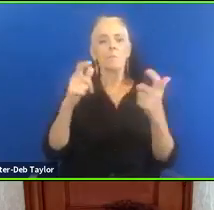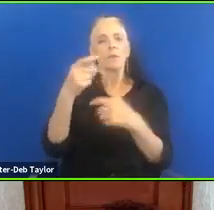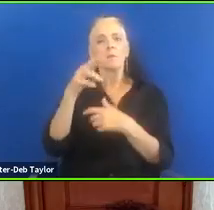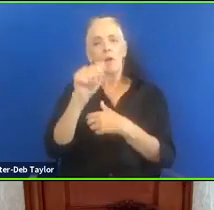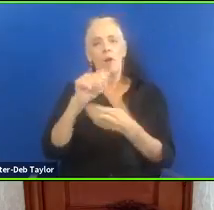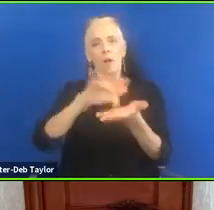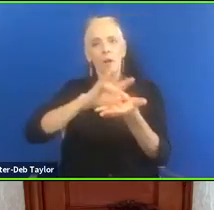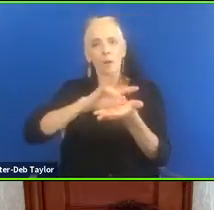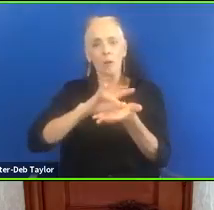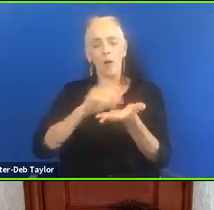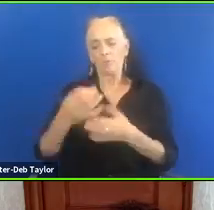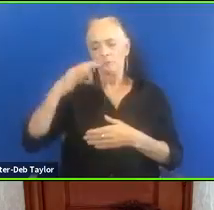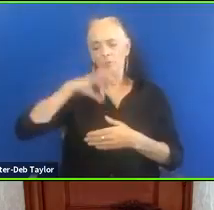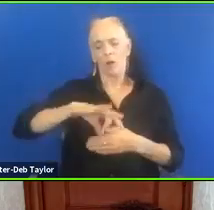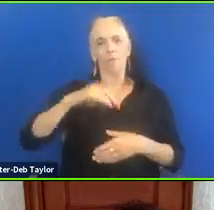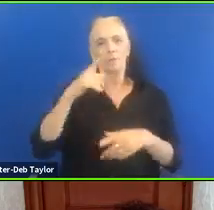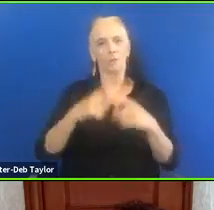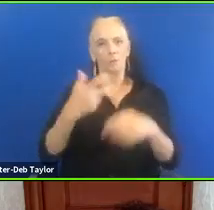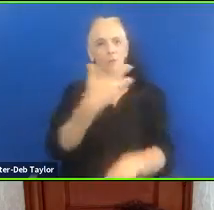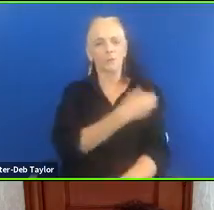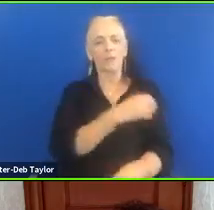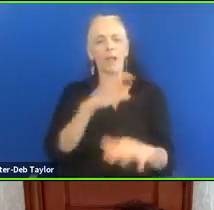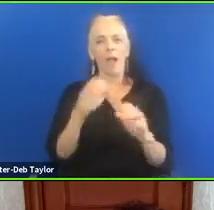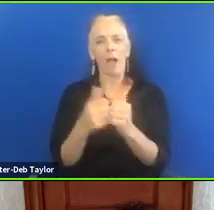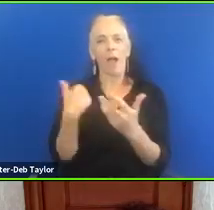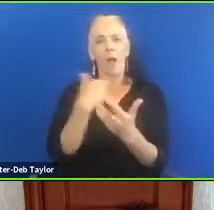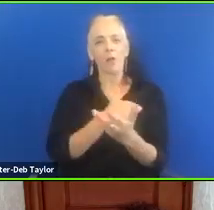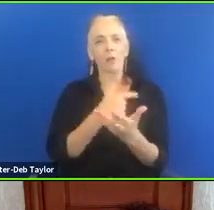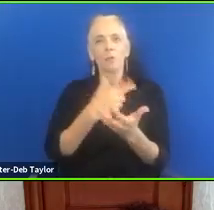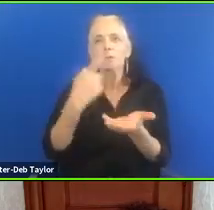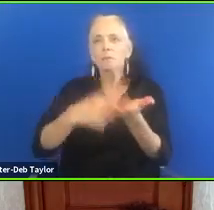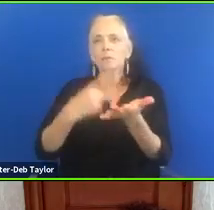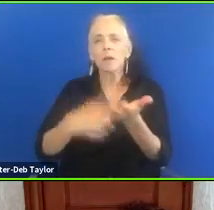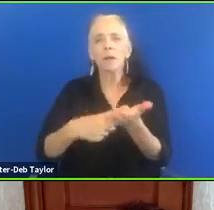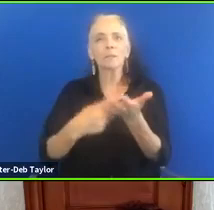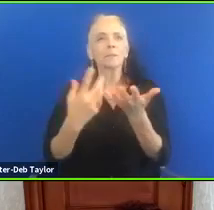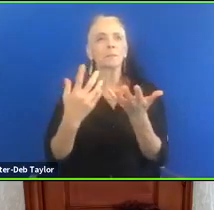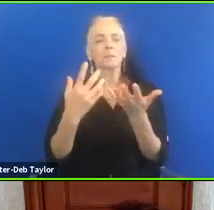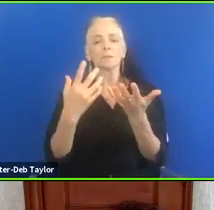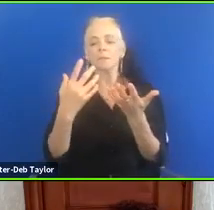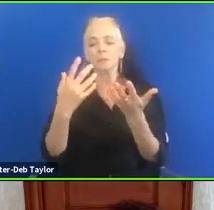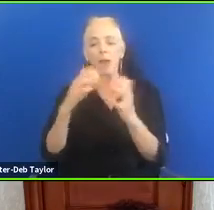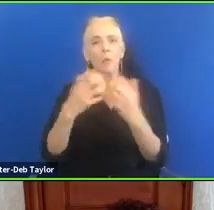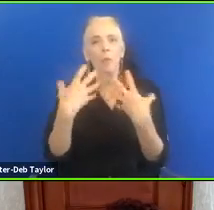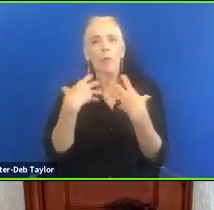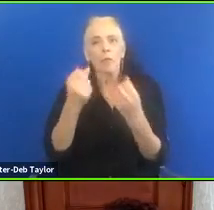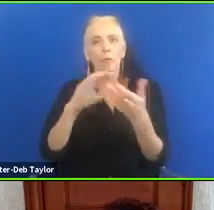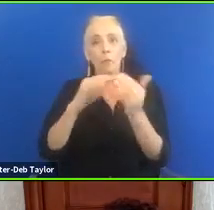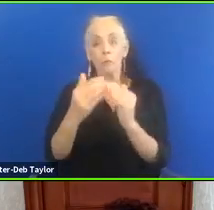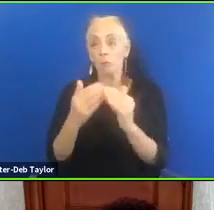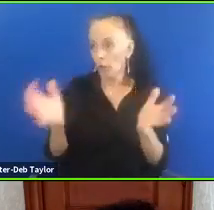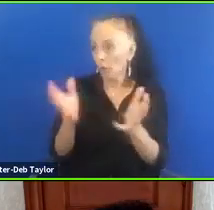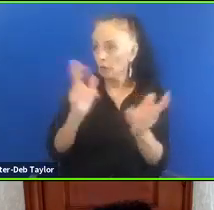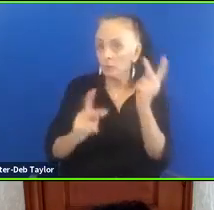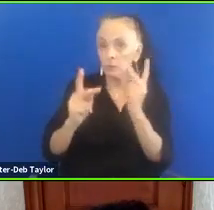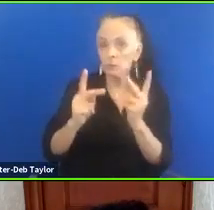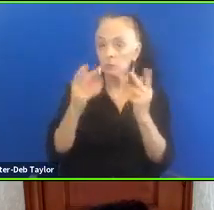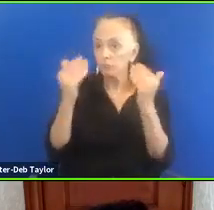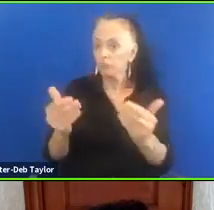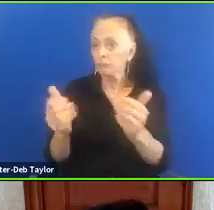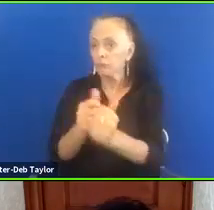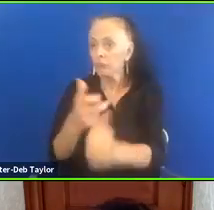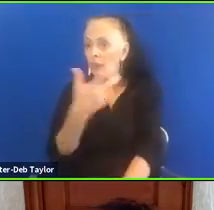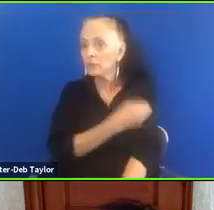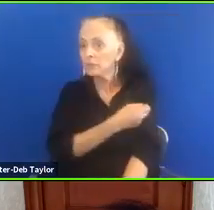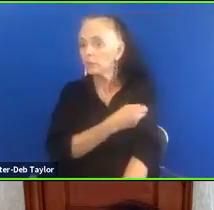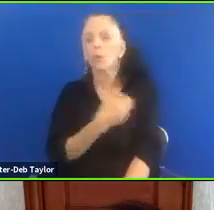medicine in a more conscious narrative to heal communities? Do we still encourage people to take the vaccine when it's available, or is there an